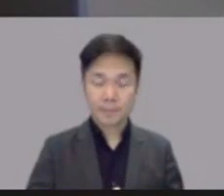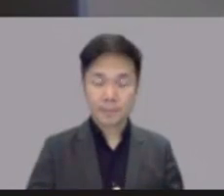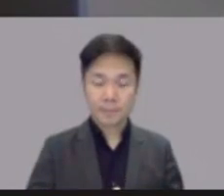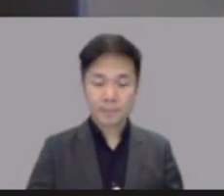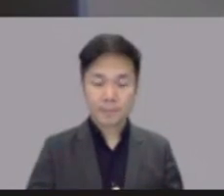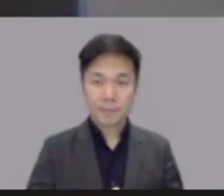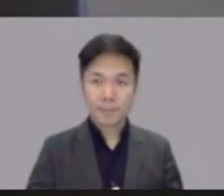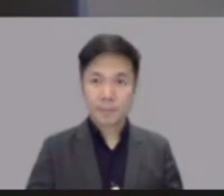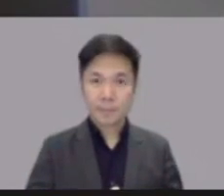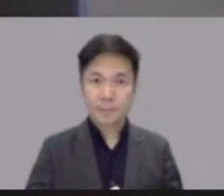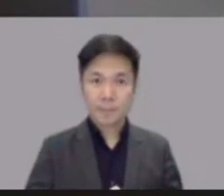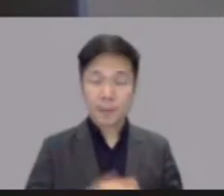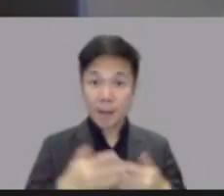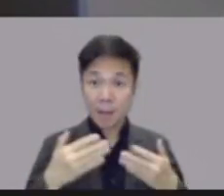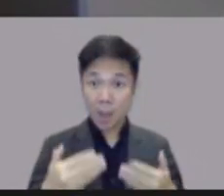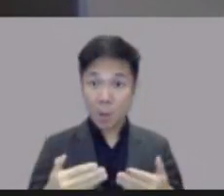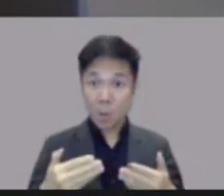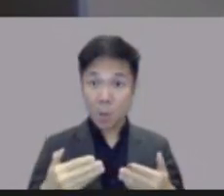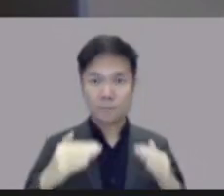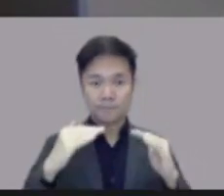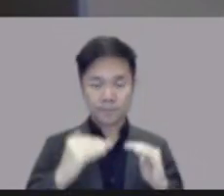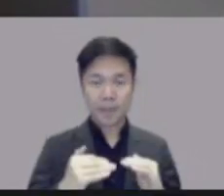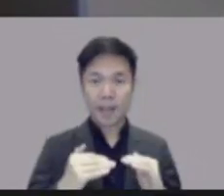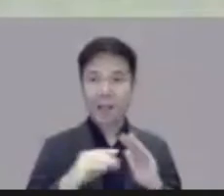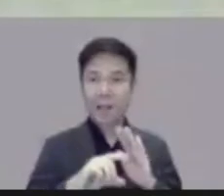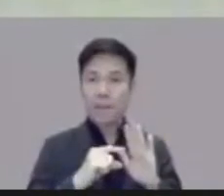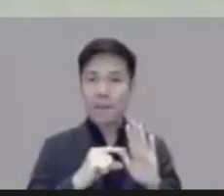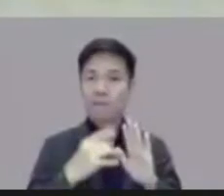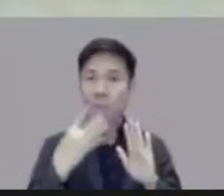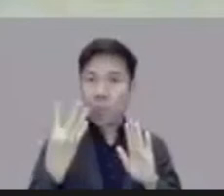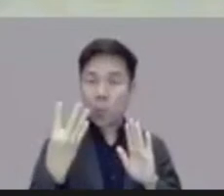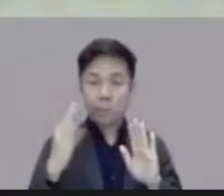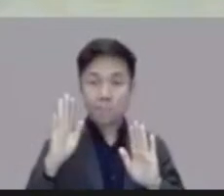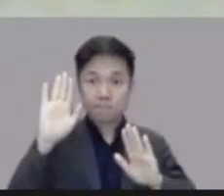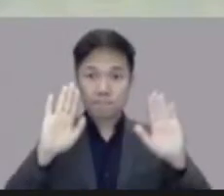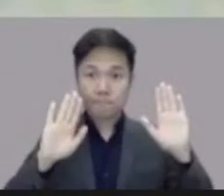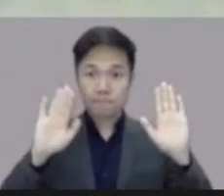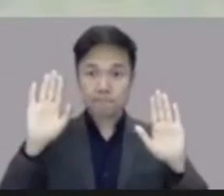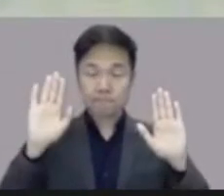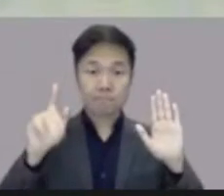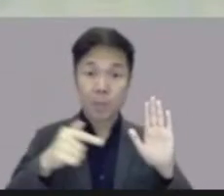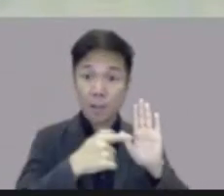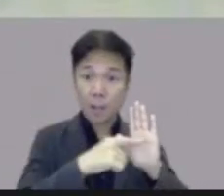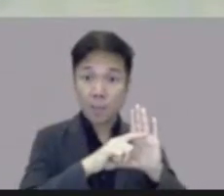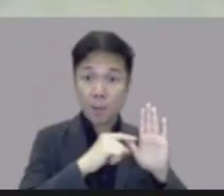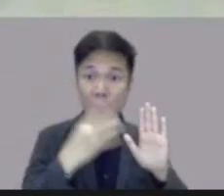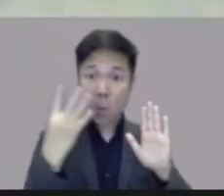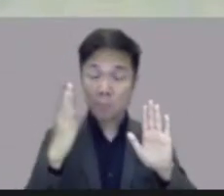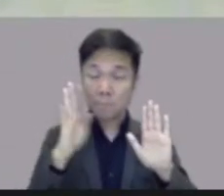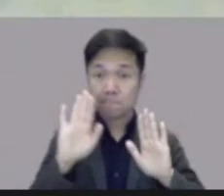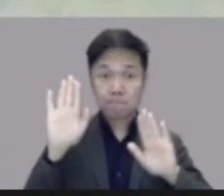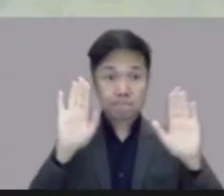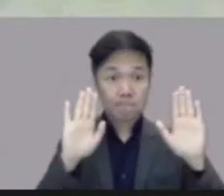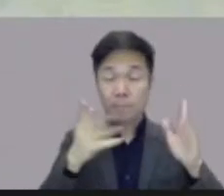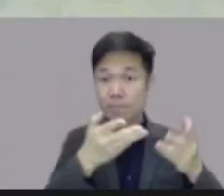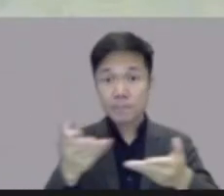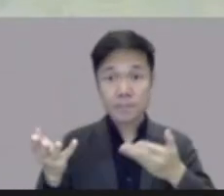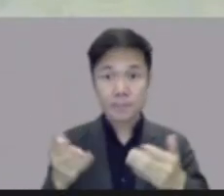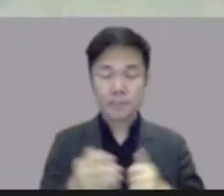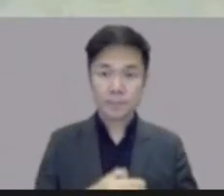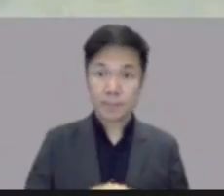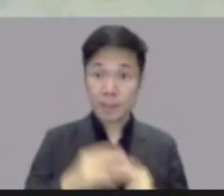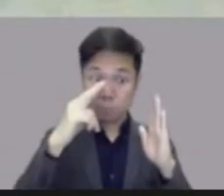we will now move on to agenda item four other matters under this urgent item the committee is invited to take note of the